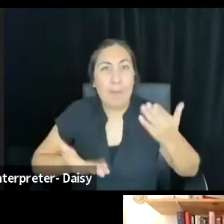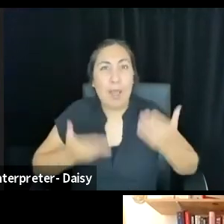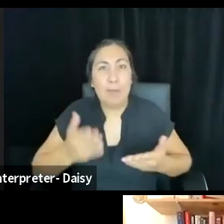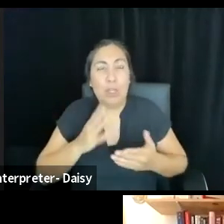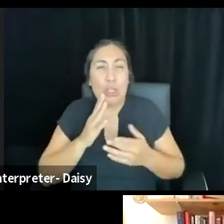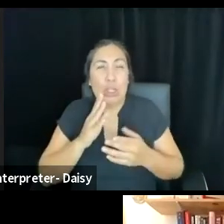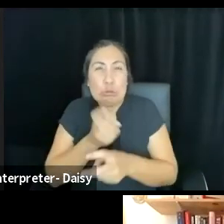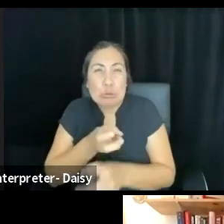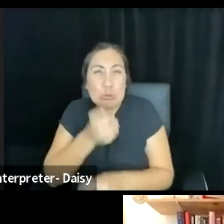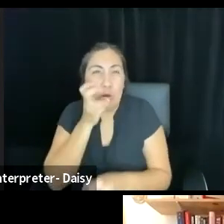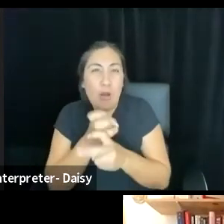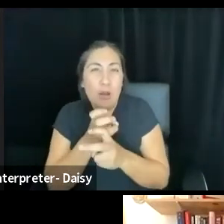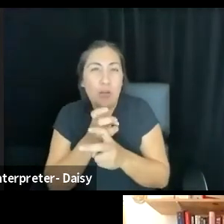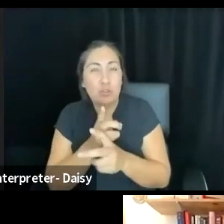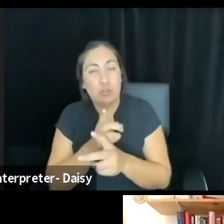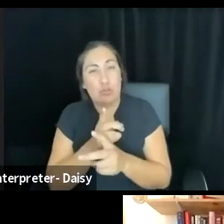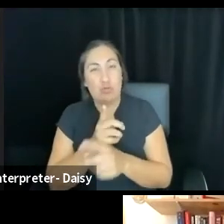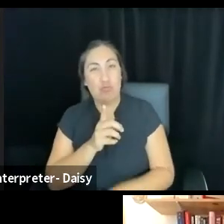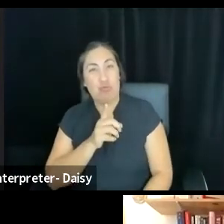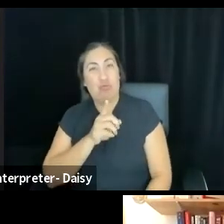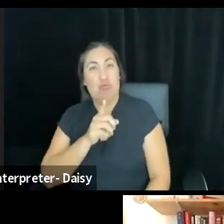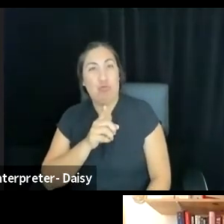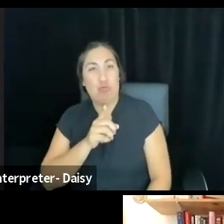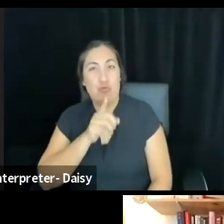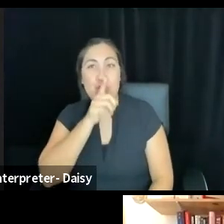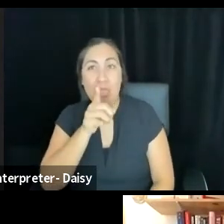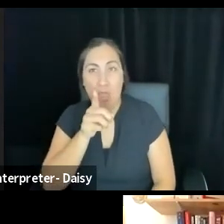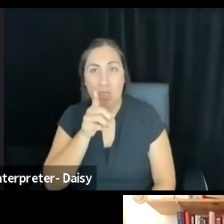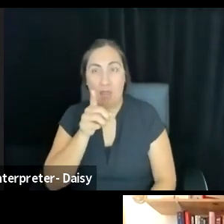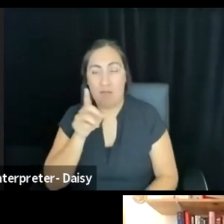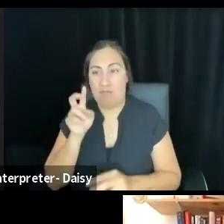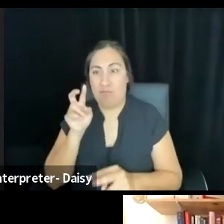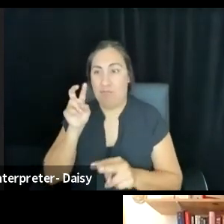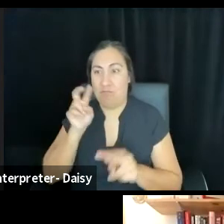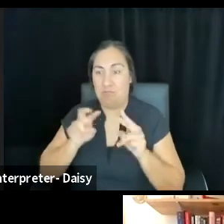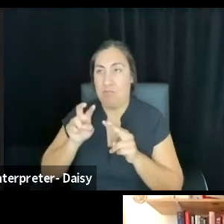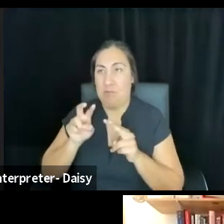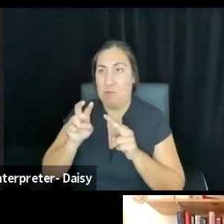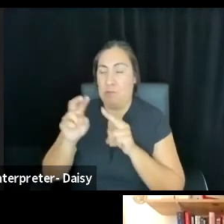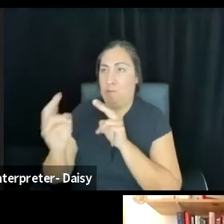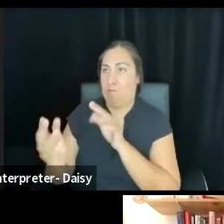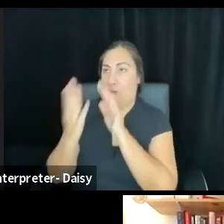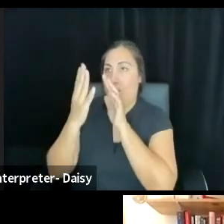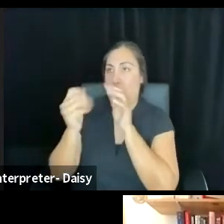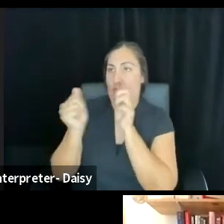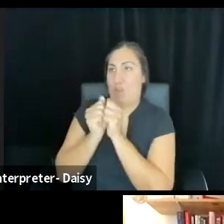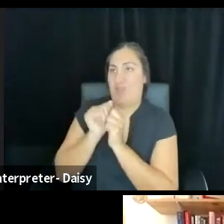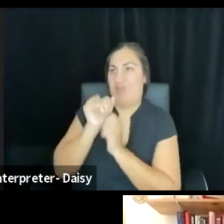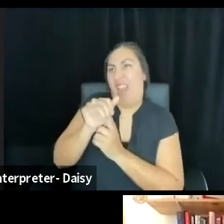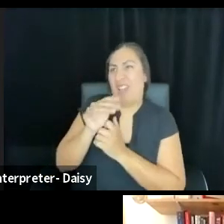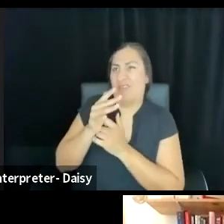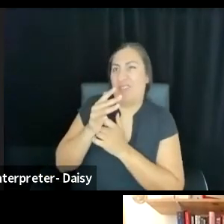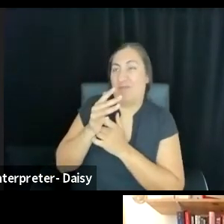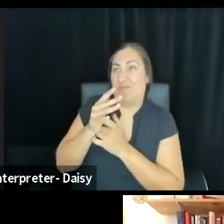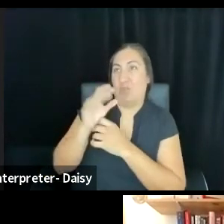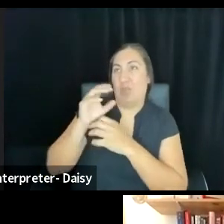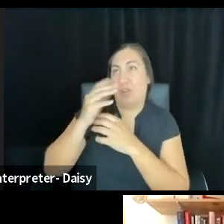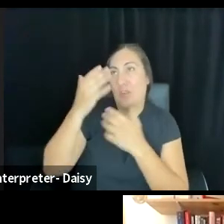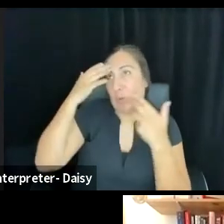to really stare the dark side of the uncertainty in the face at this moment. For me, I'll probably get there in another week or